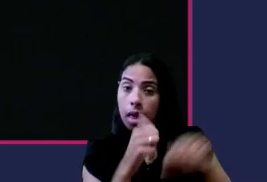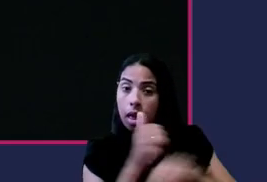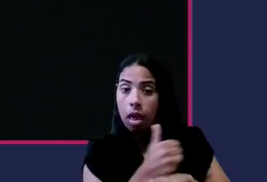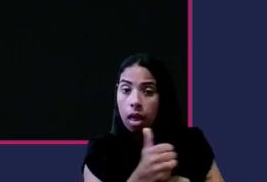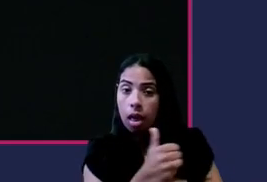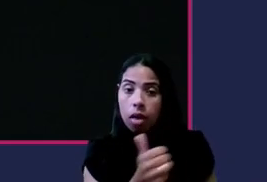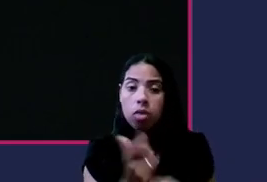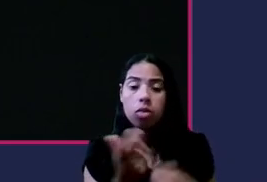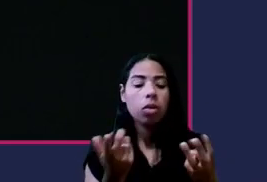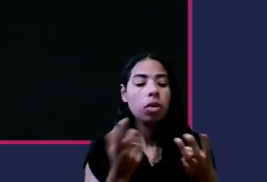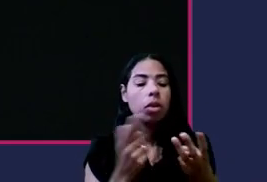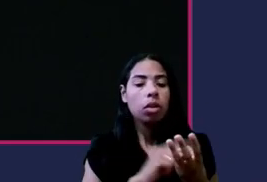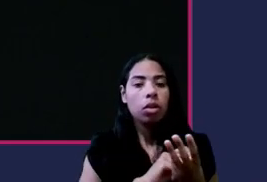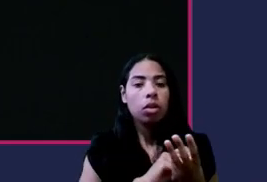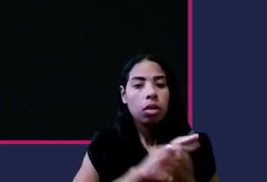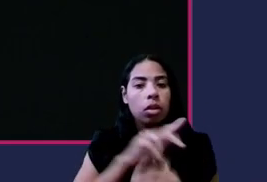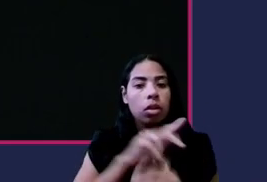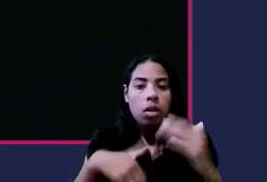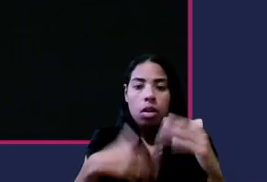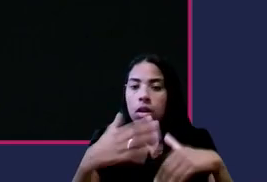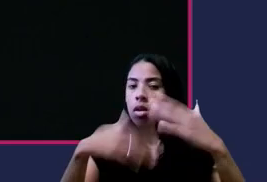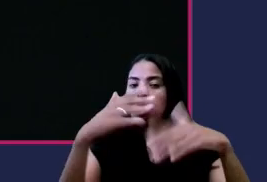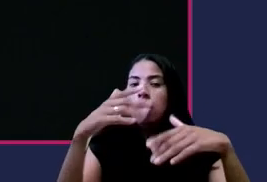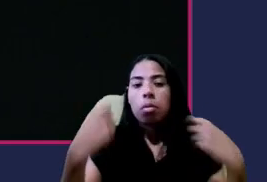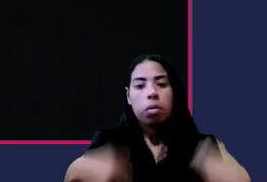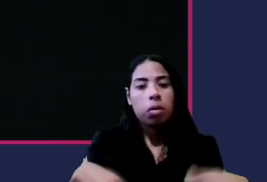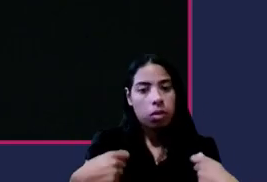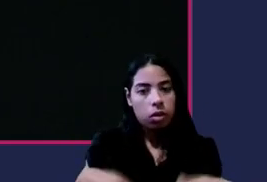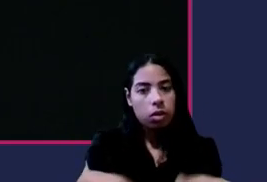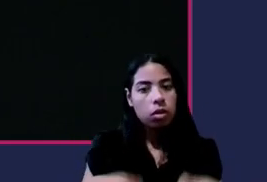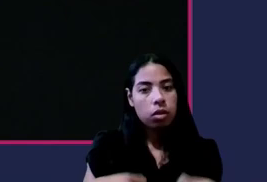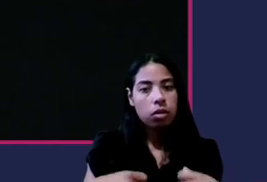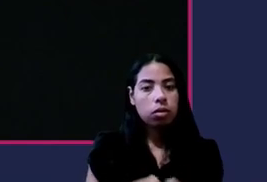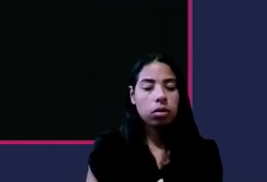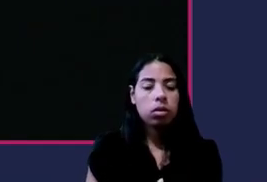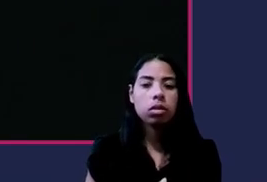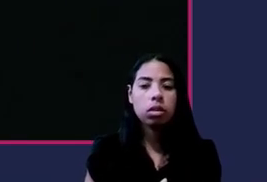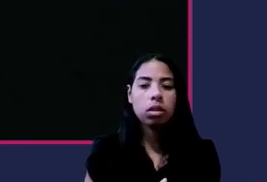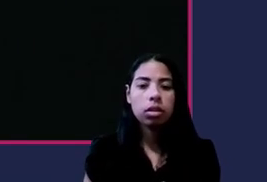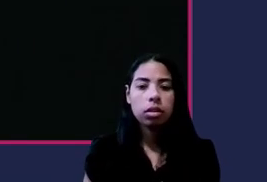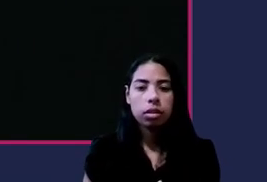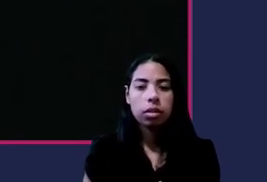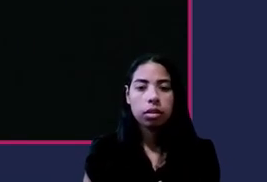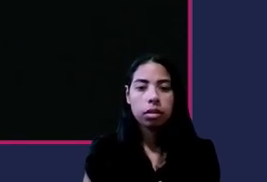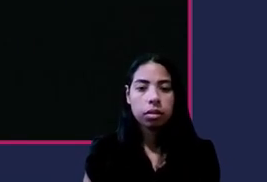good resource manager, good stock management.